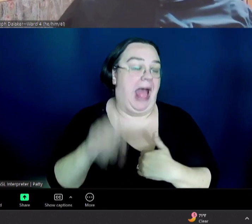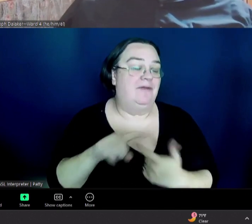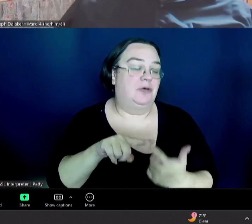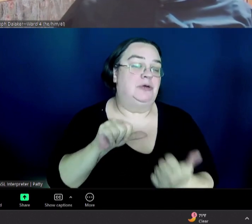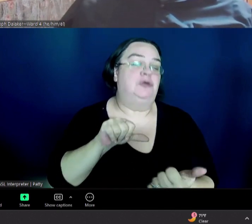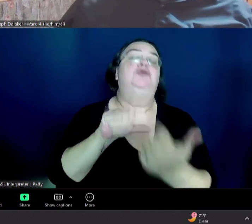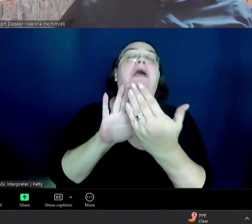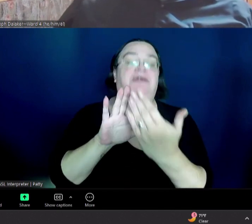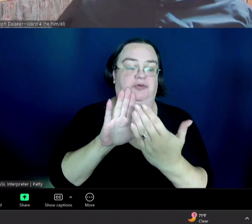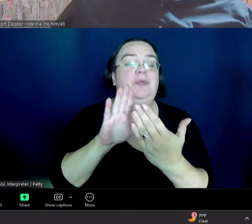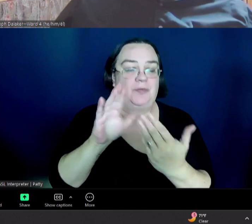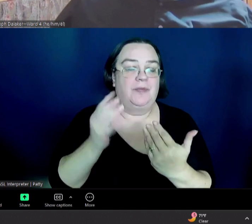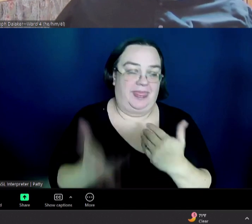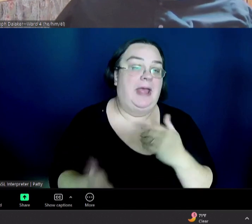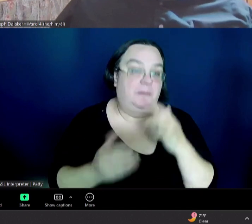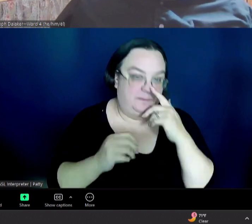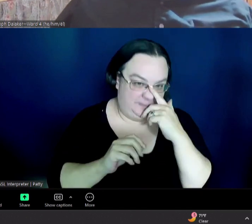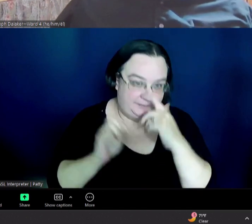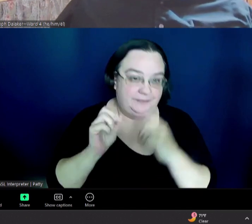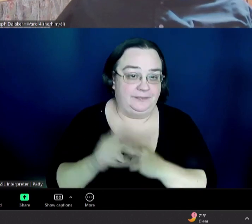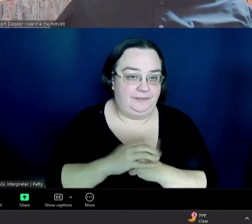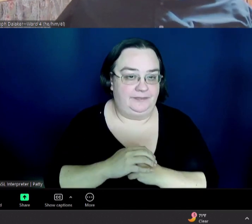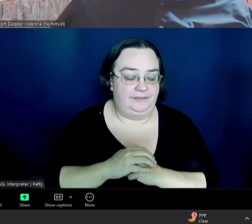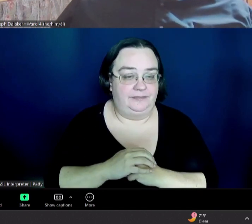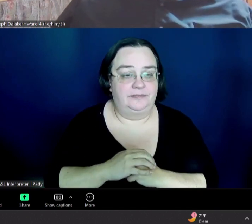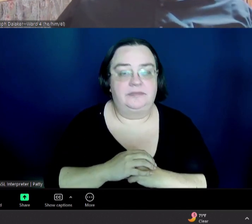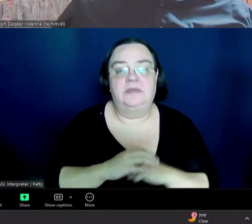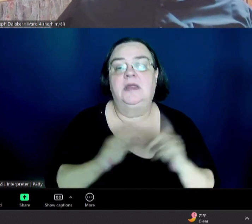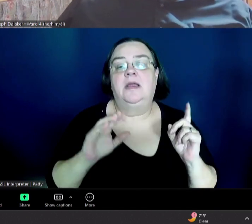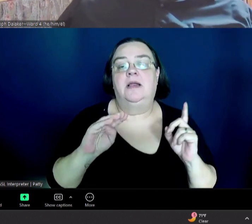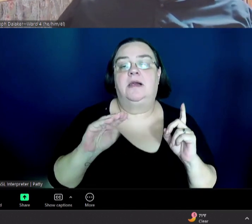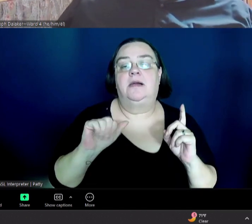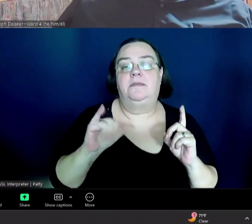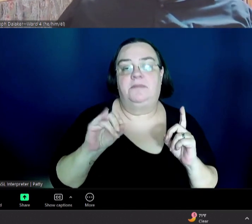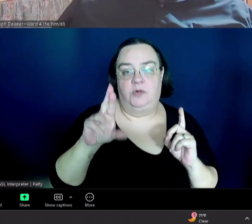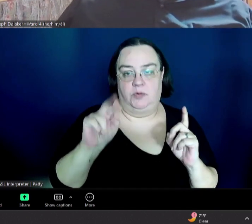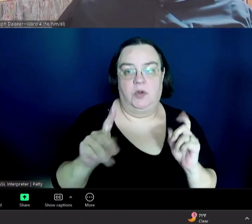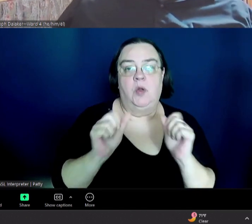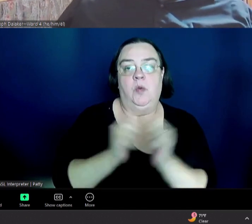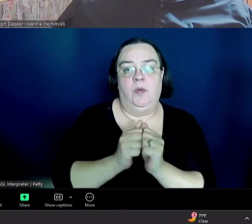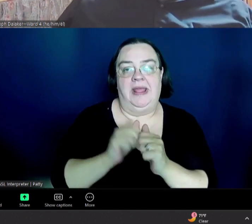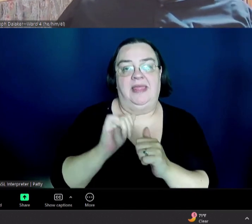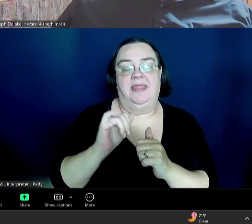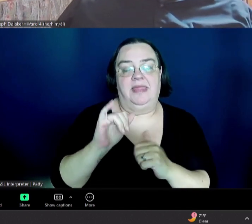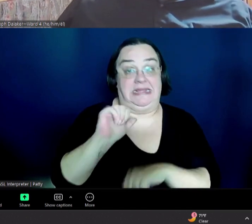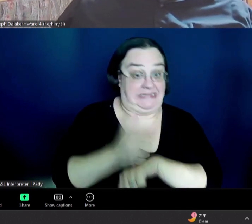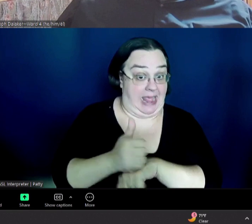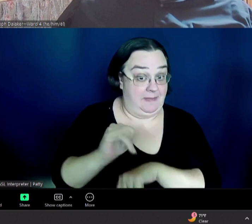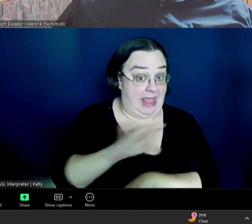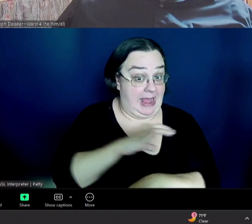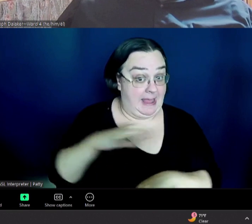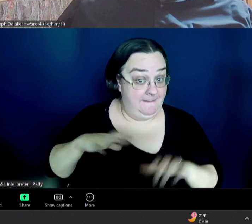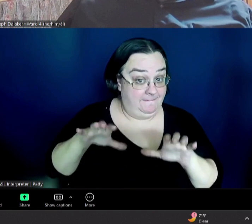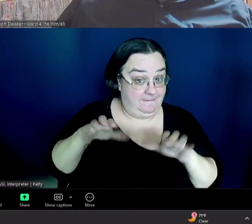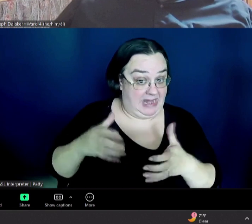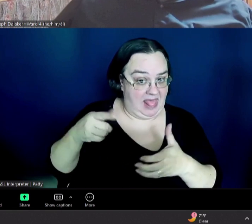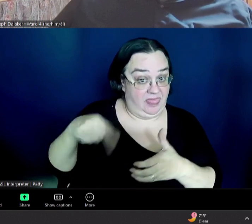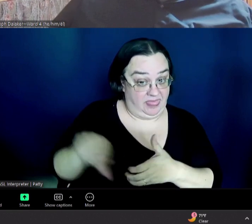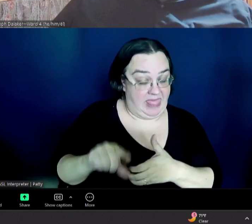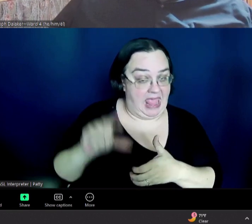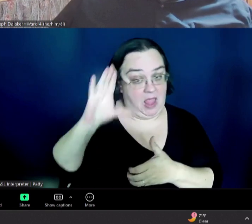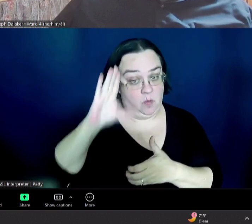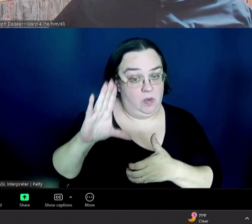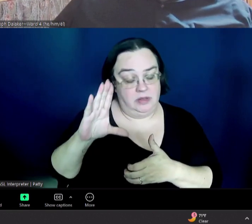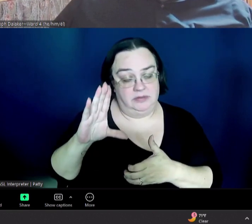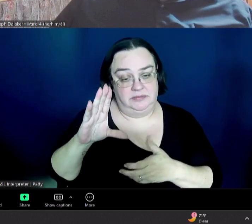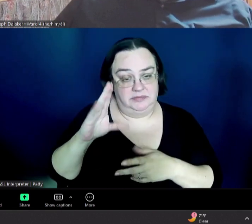then and there, yeah. All right. Okay. With the establishment of the committee, will they be coming up with the ancillary streets?